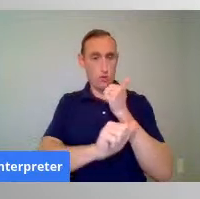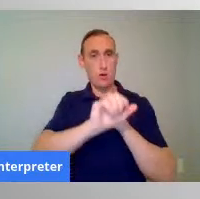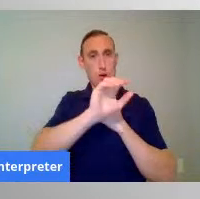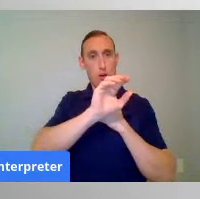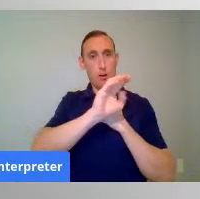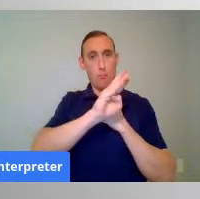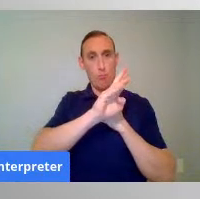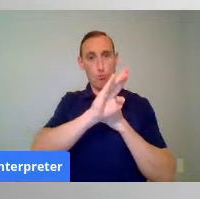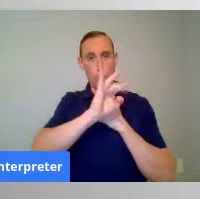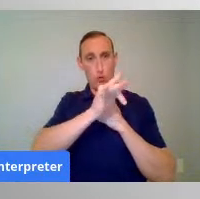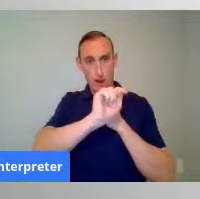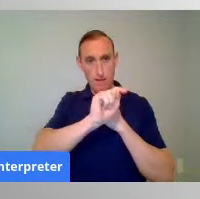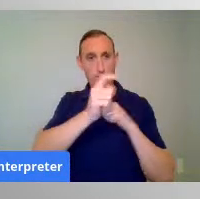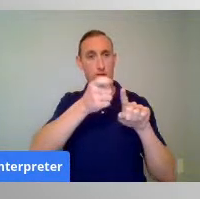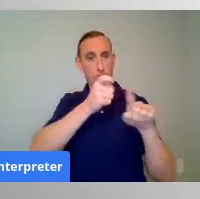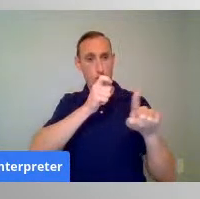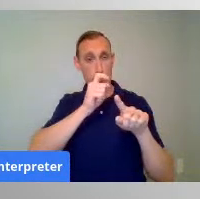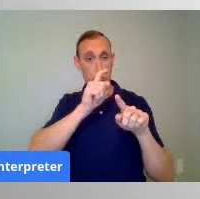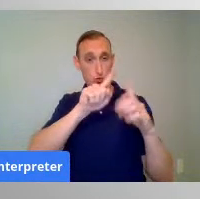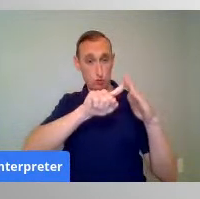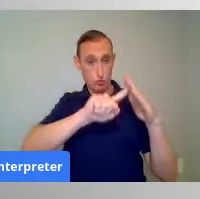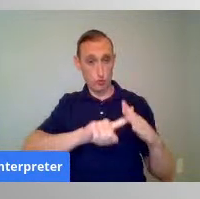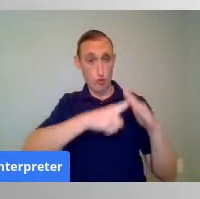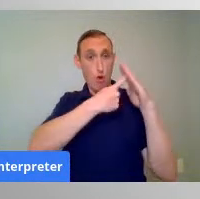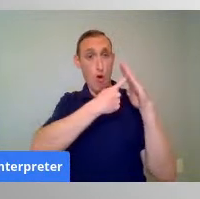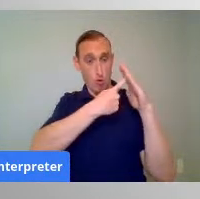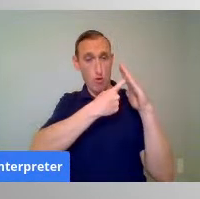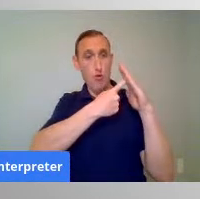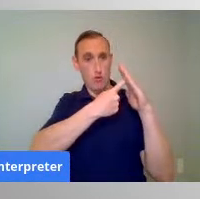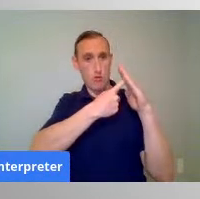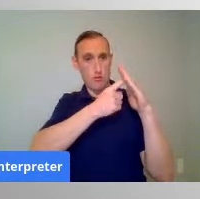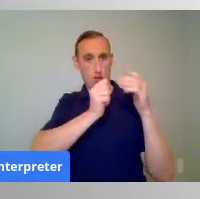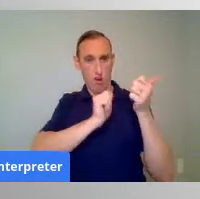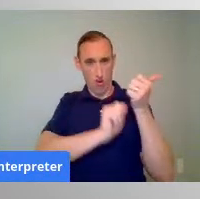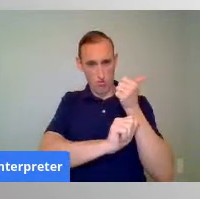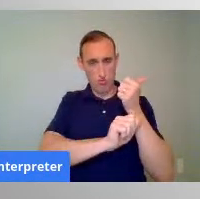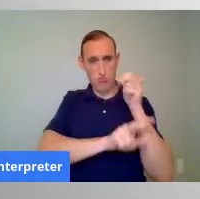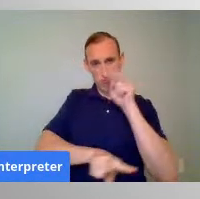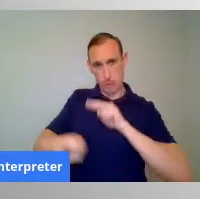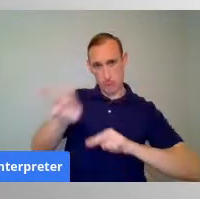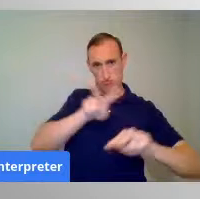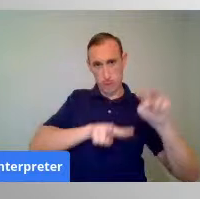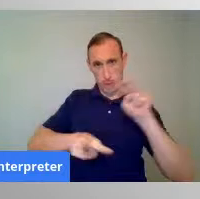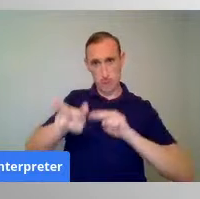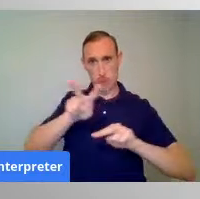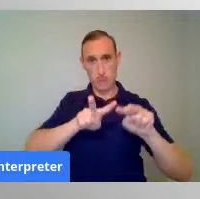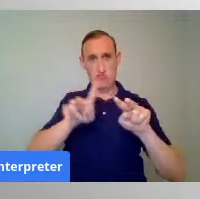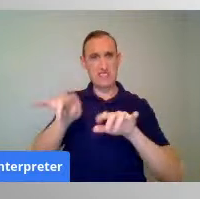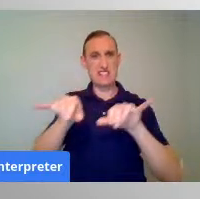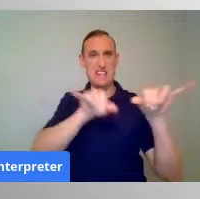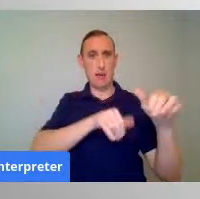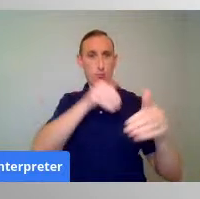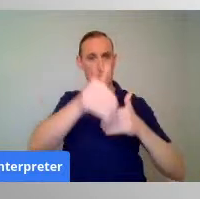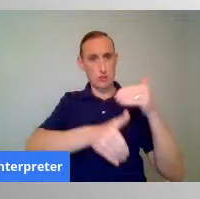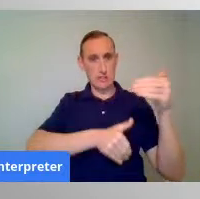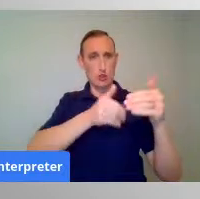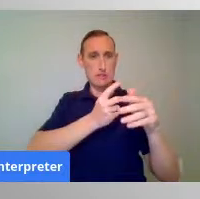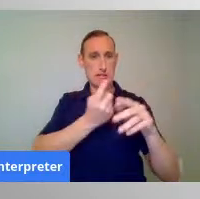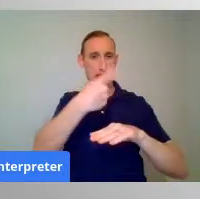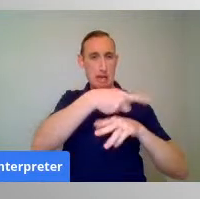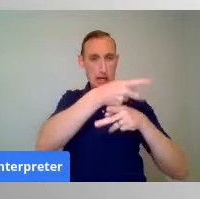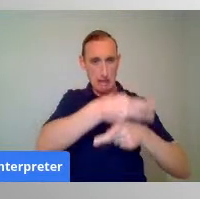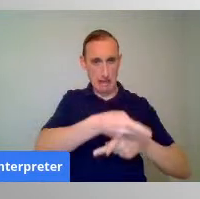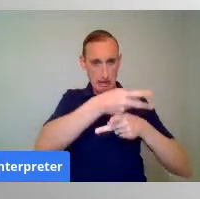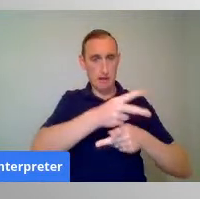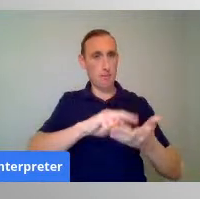scenarios and procedures that have to be followed, like a daycare center, that a lot of our schools are not set up for as an after-school program.